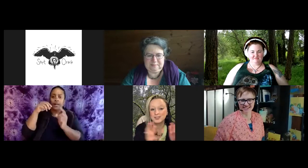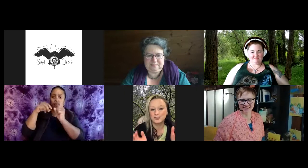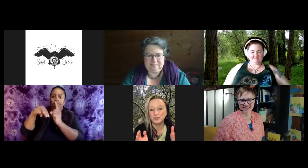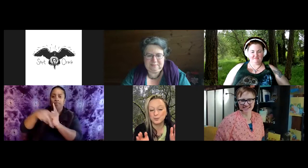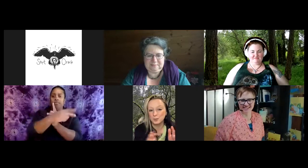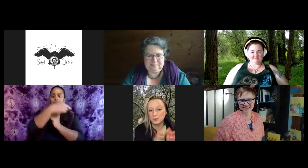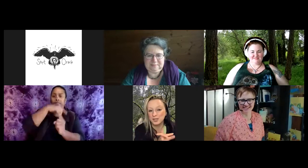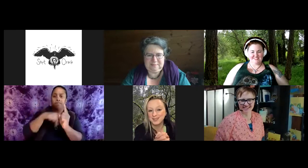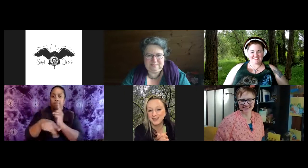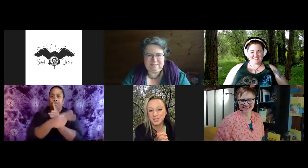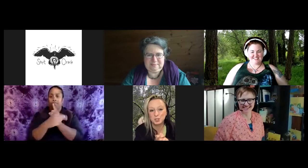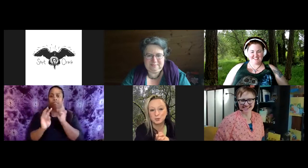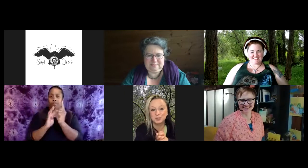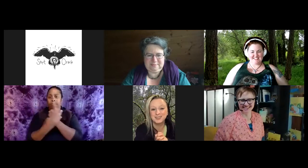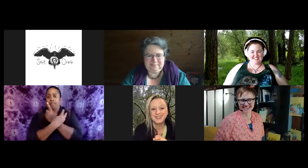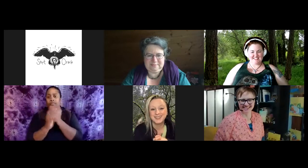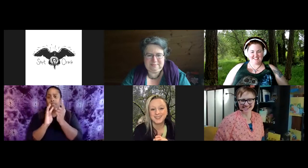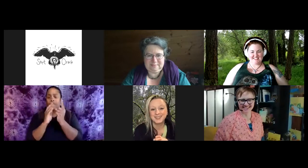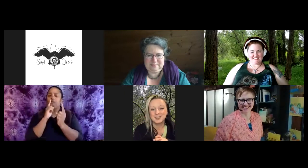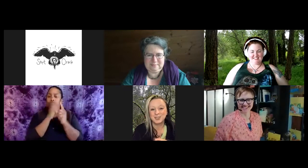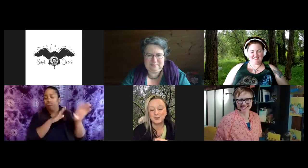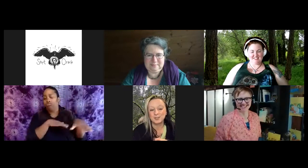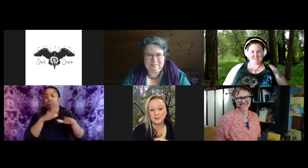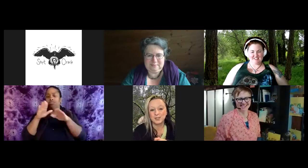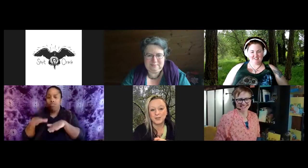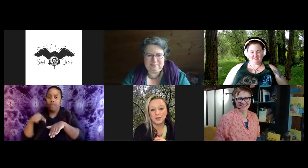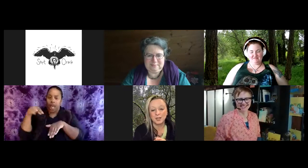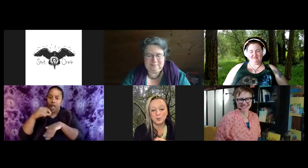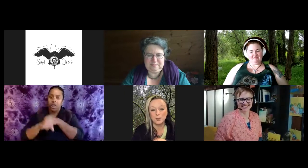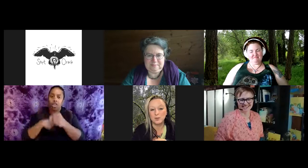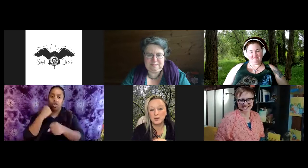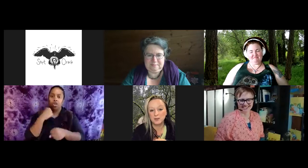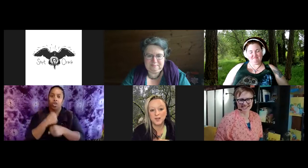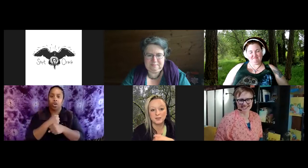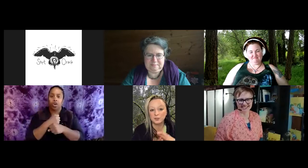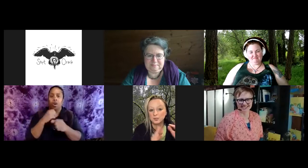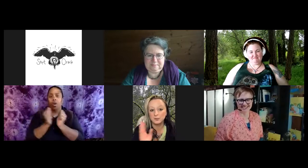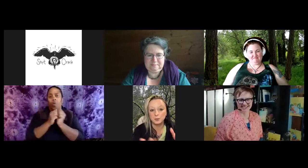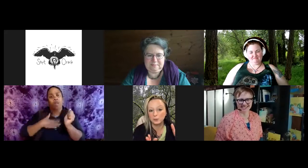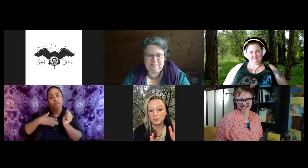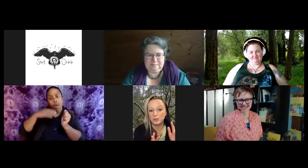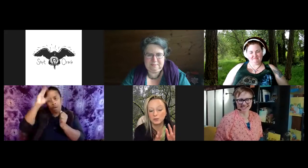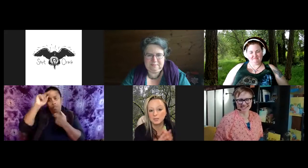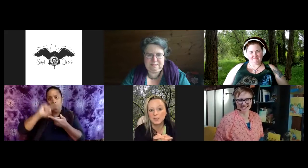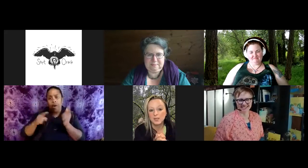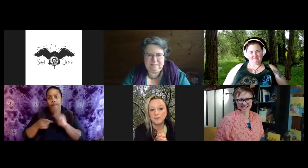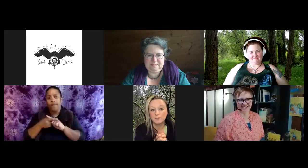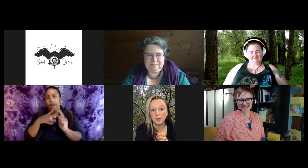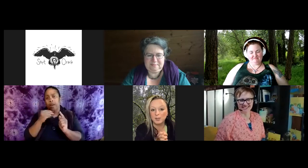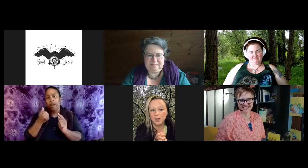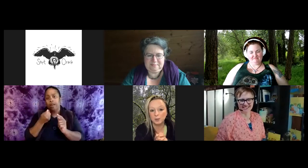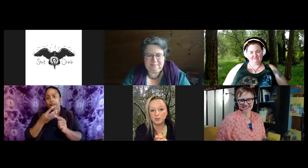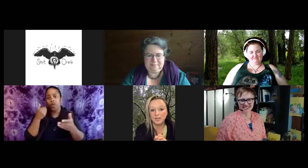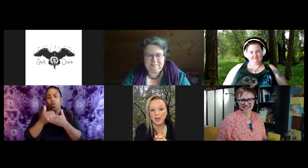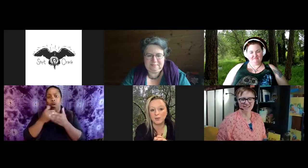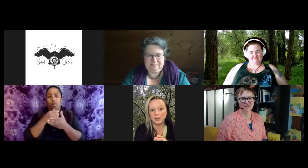Again, it's just going to be really casual this year, just with my boyfriend and just a few close